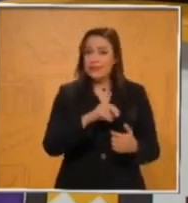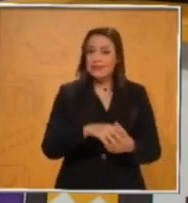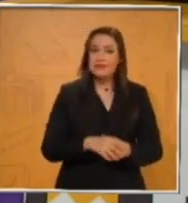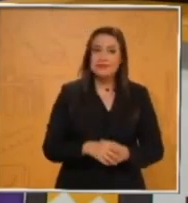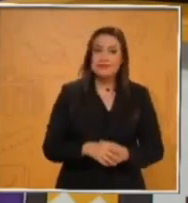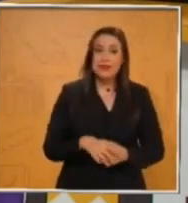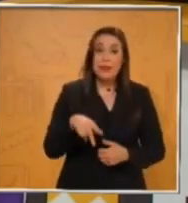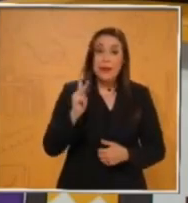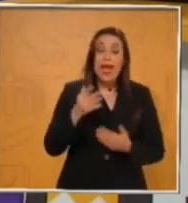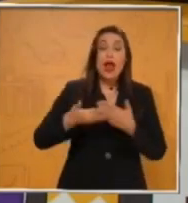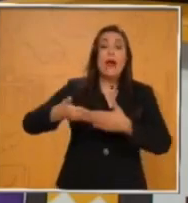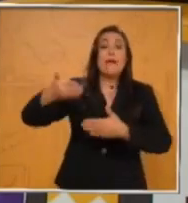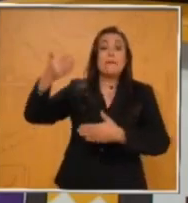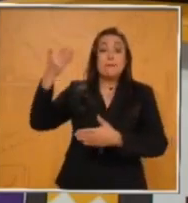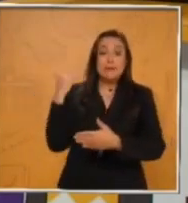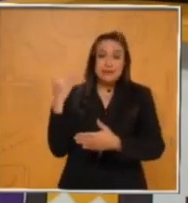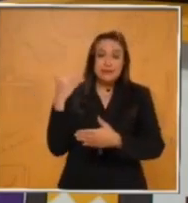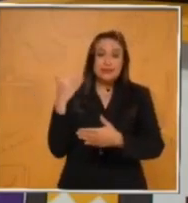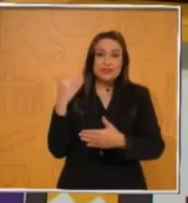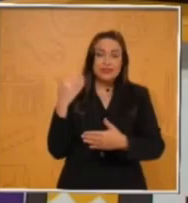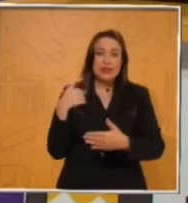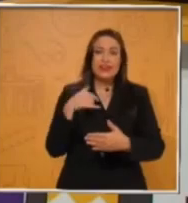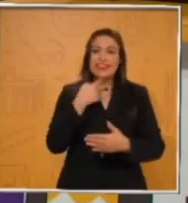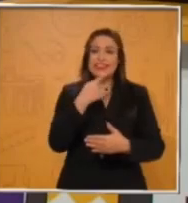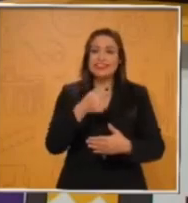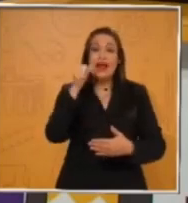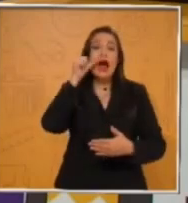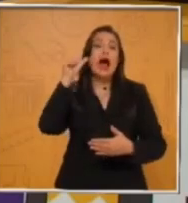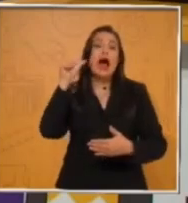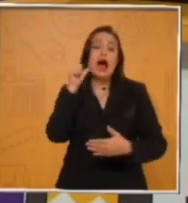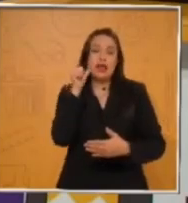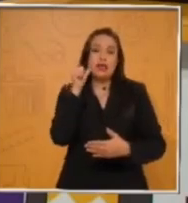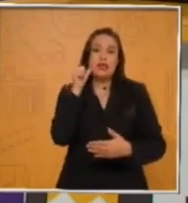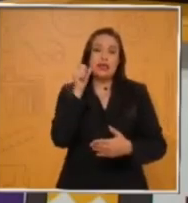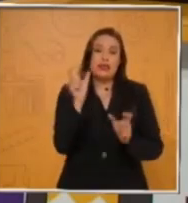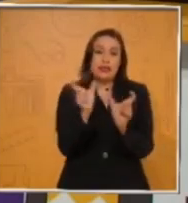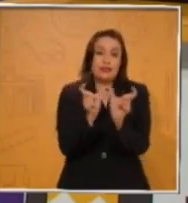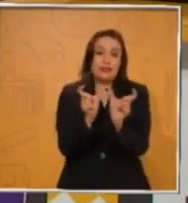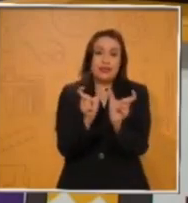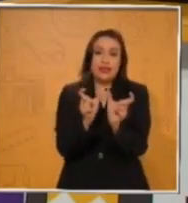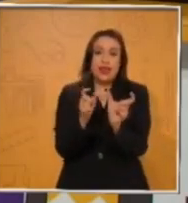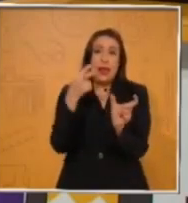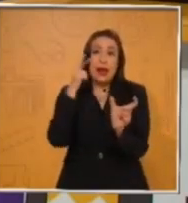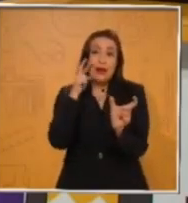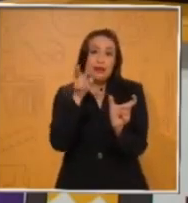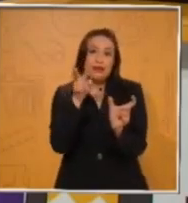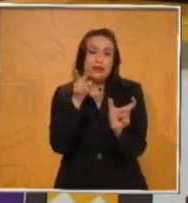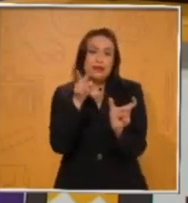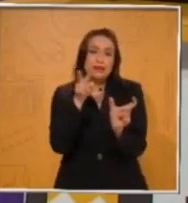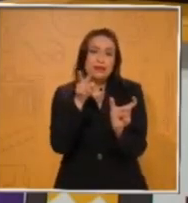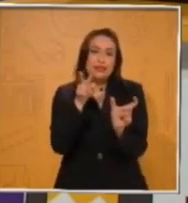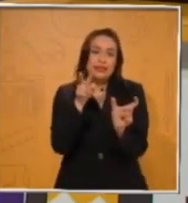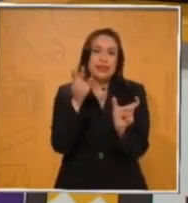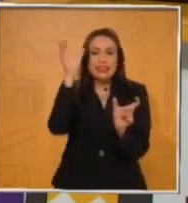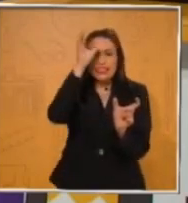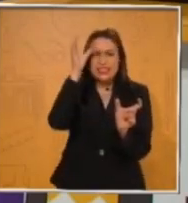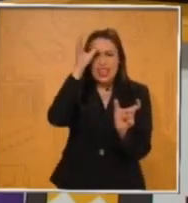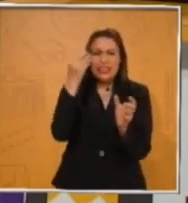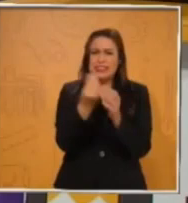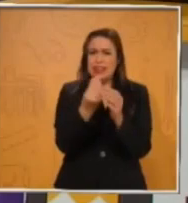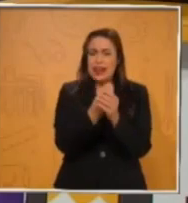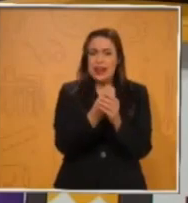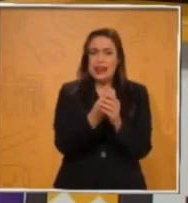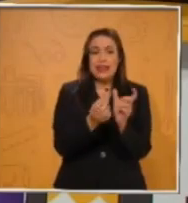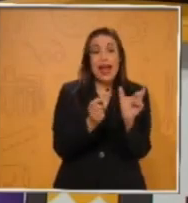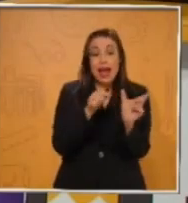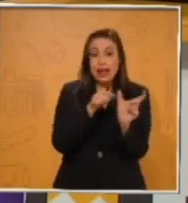But in the past, yesterday, just the previous day, yesterday, I watched science class